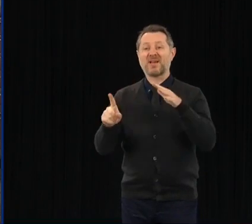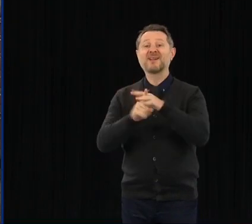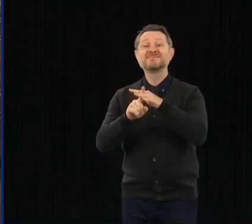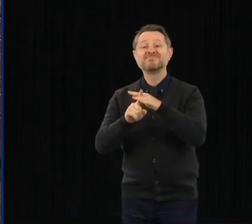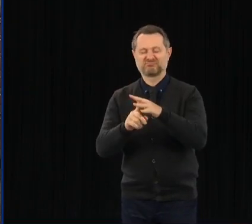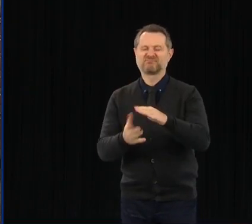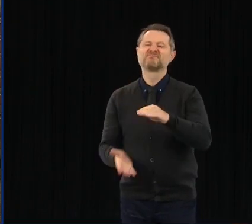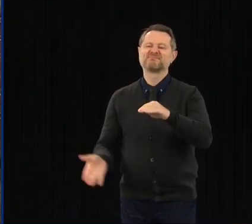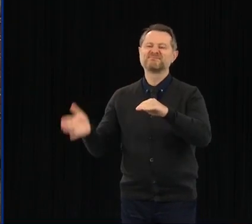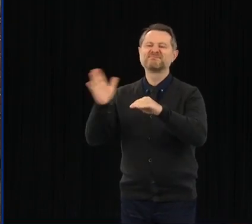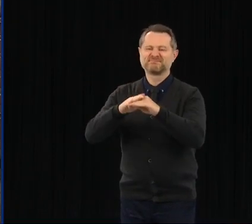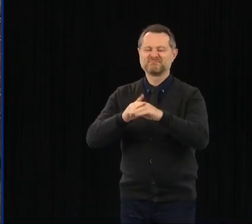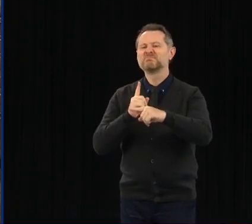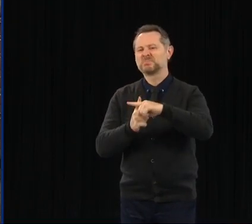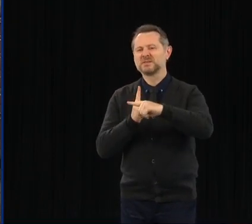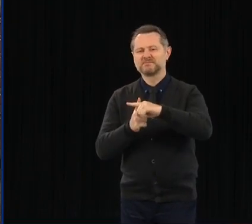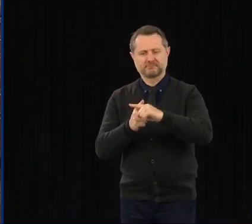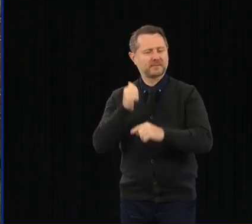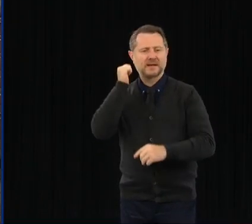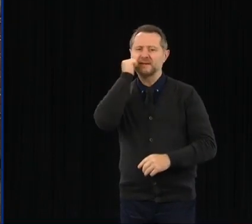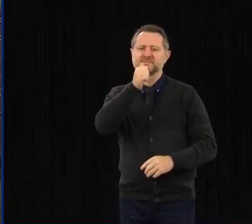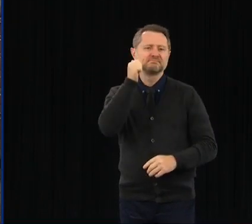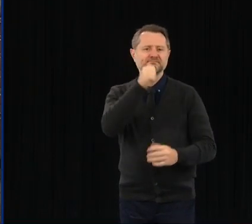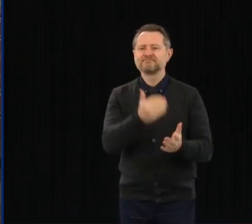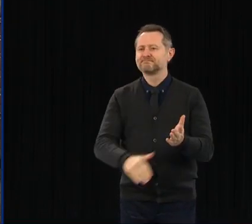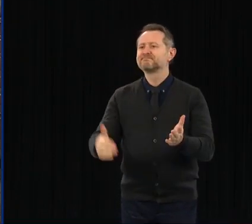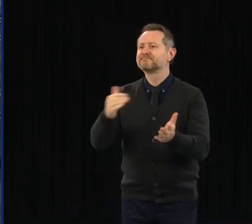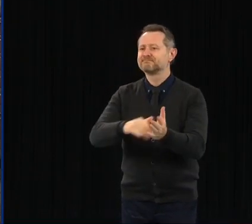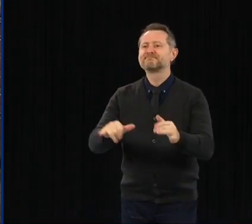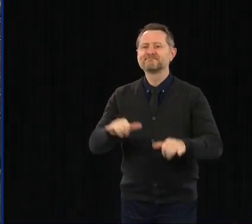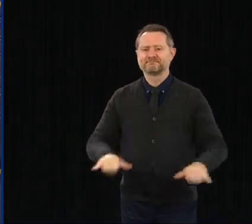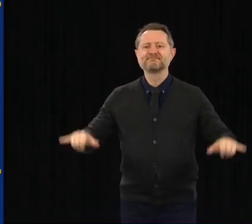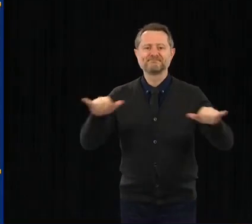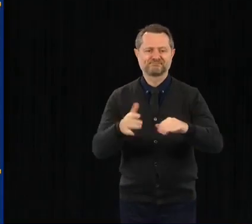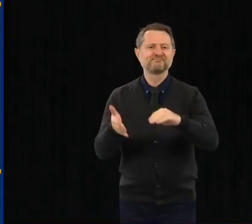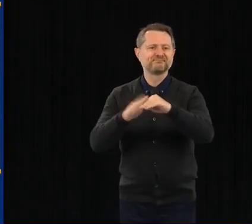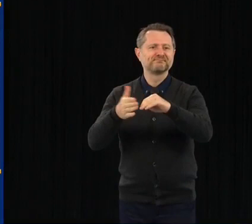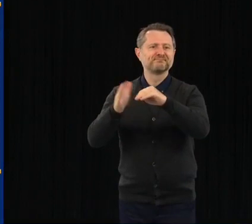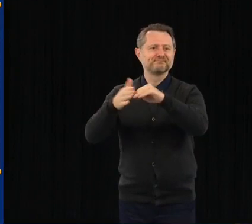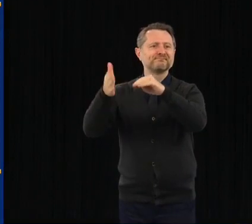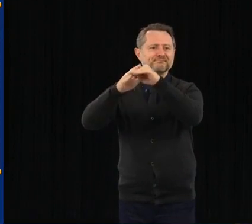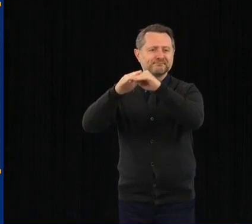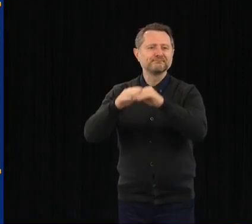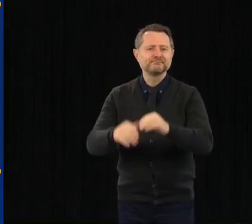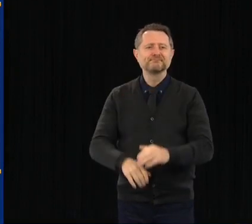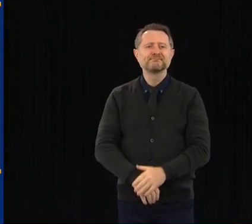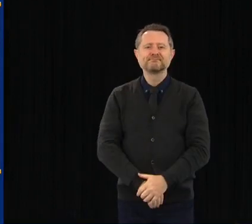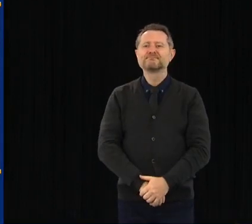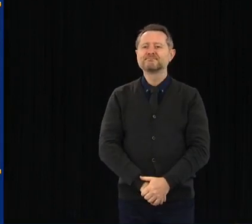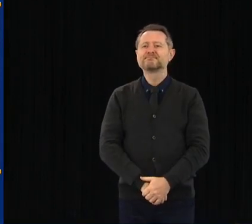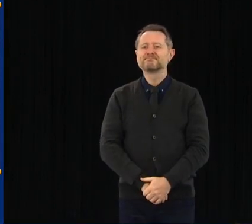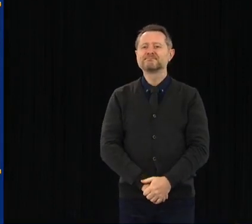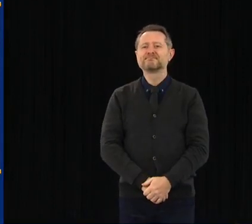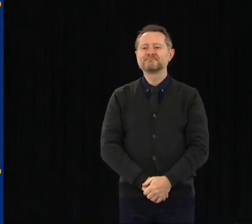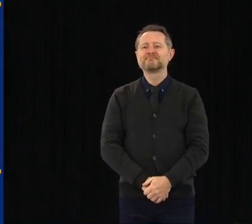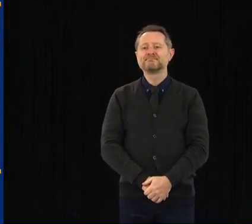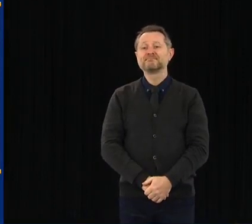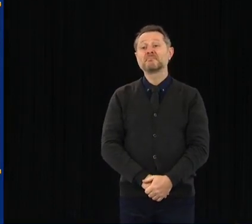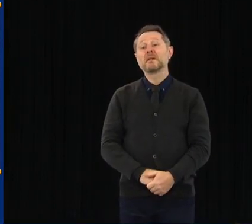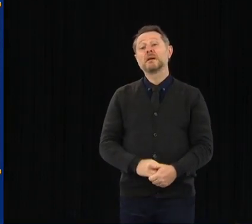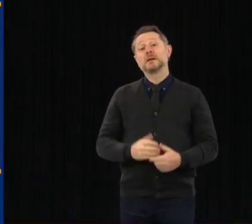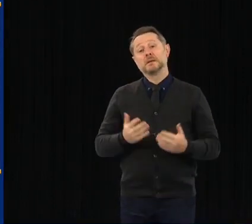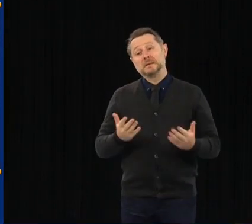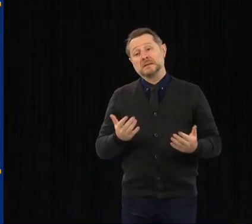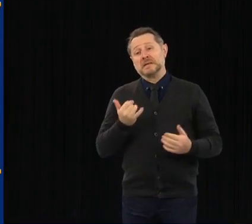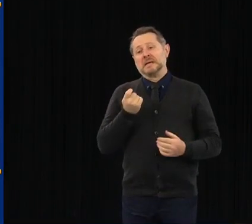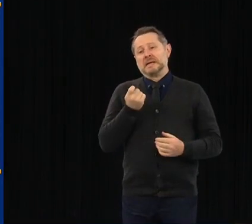is nothing new. It's happened every day since we've started this. It's been a long month. Something a little bit different than the data today. We're